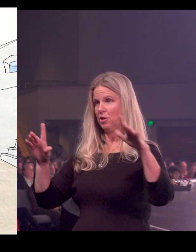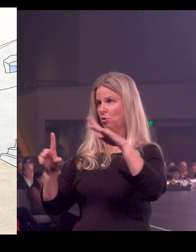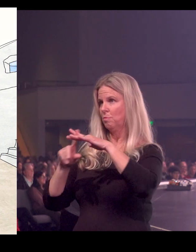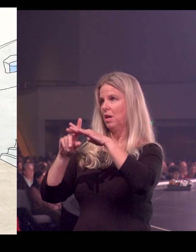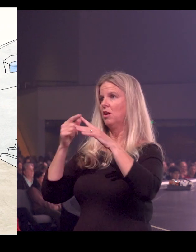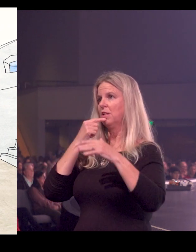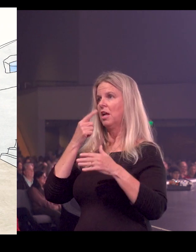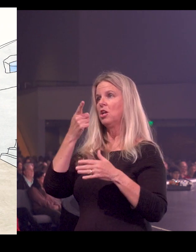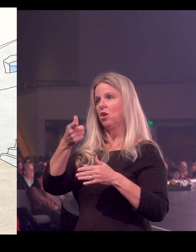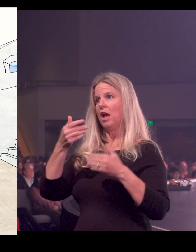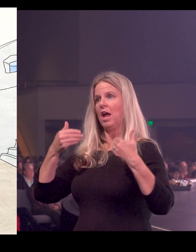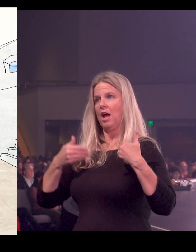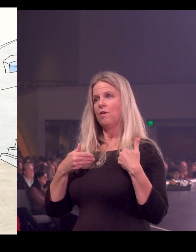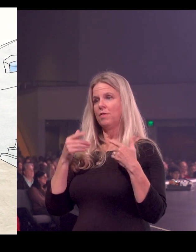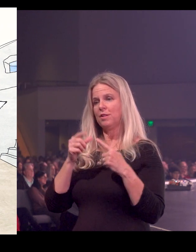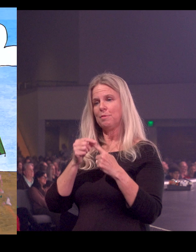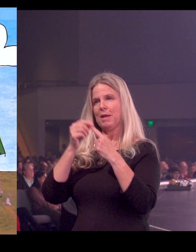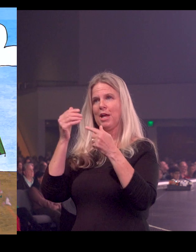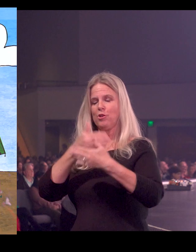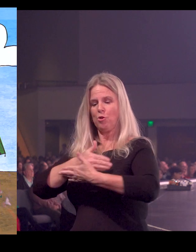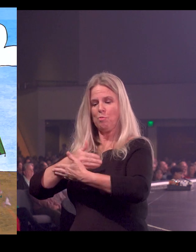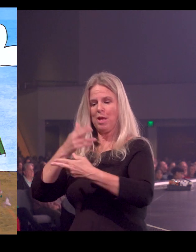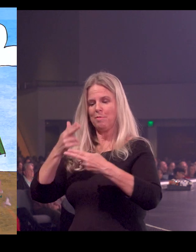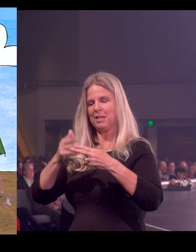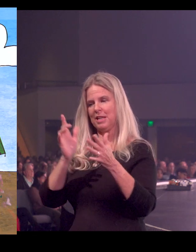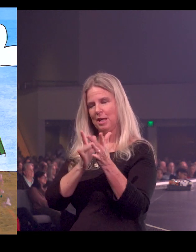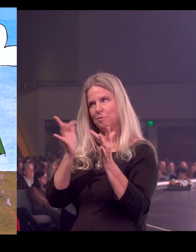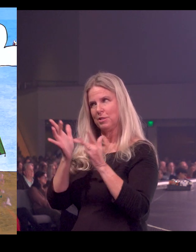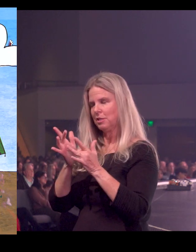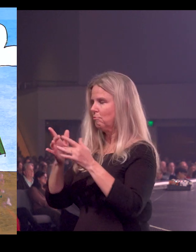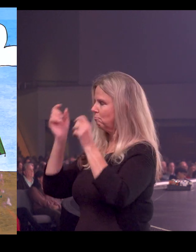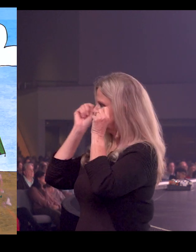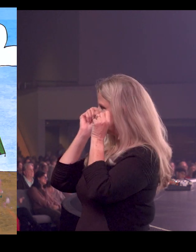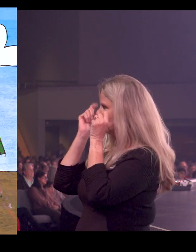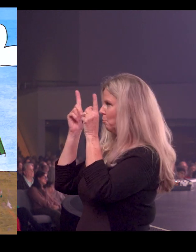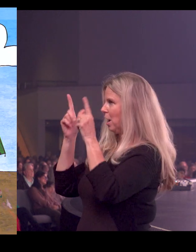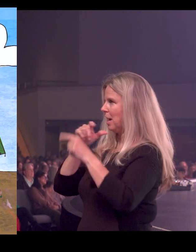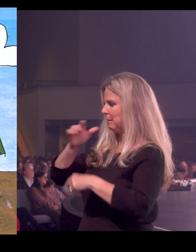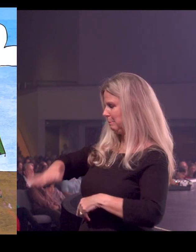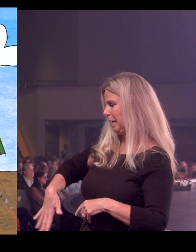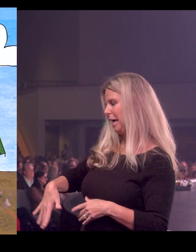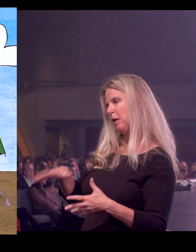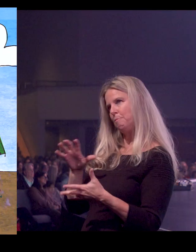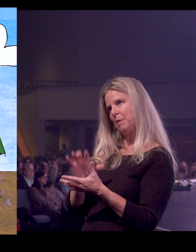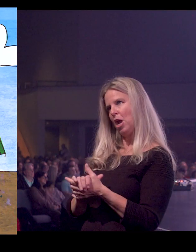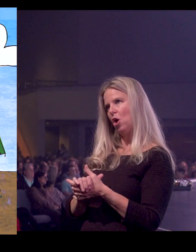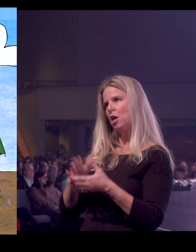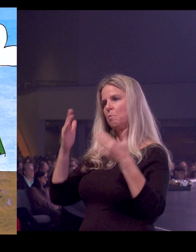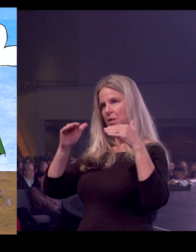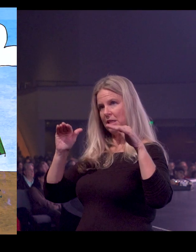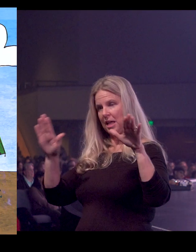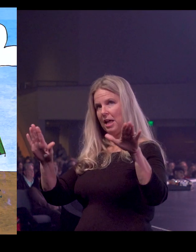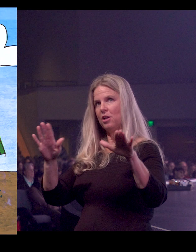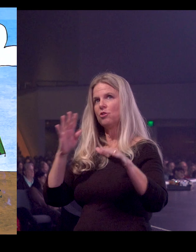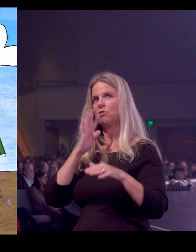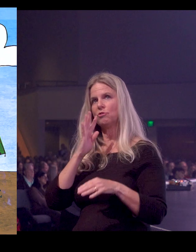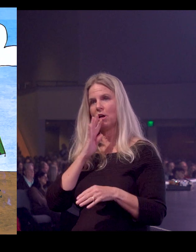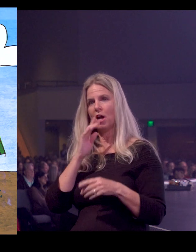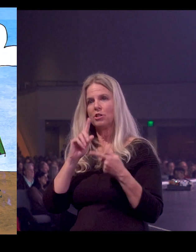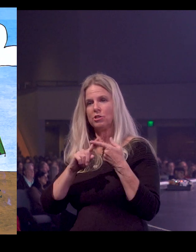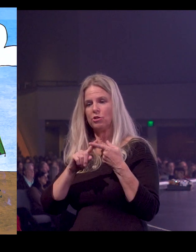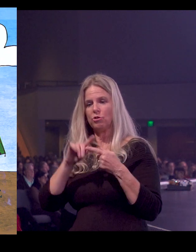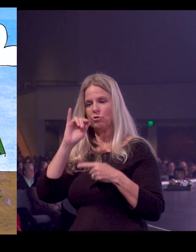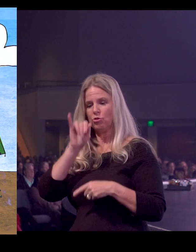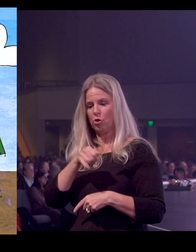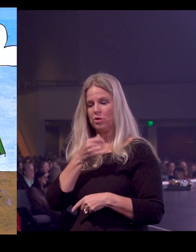since she was not yet married. The angel also talked to Joseph and told him not to worry. He explained that the baby was a special gift